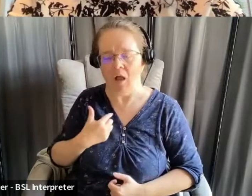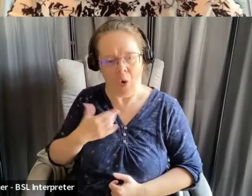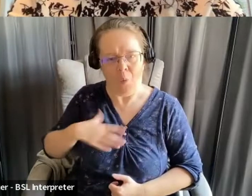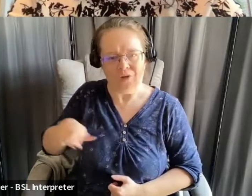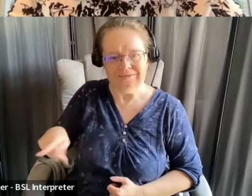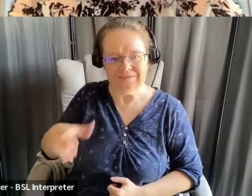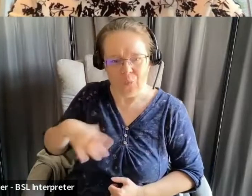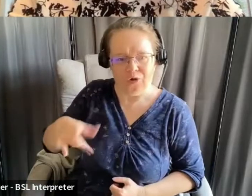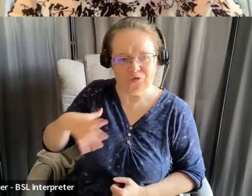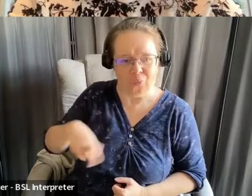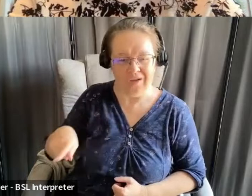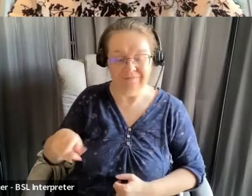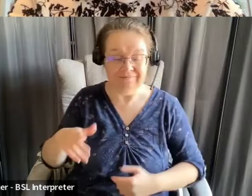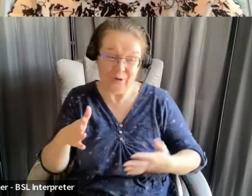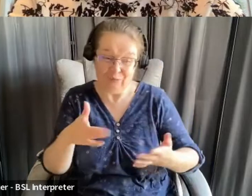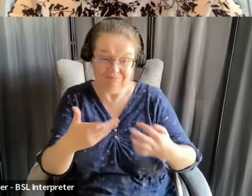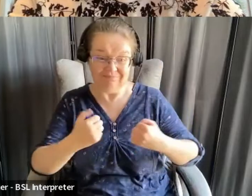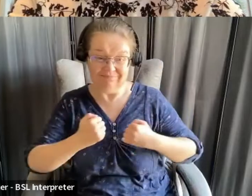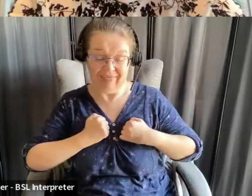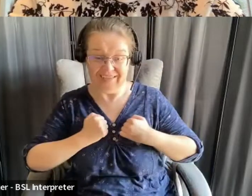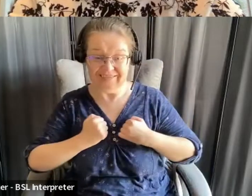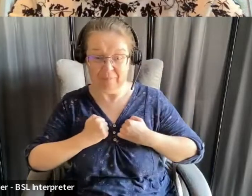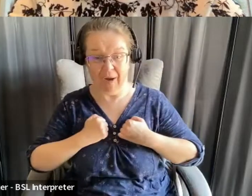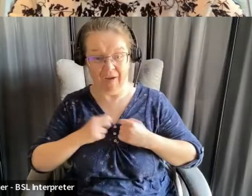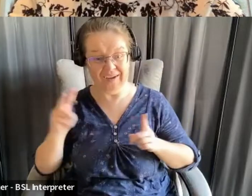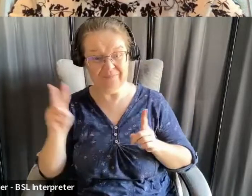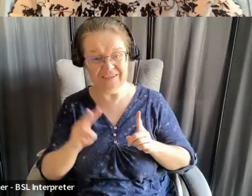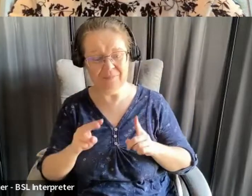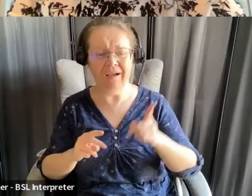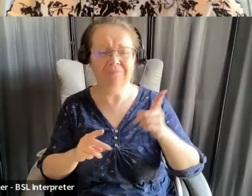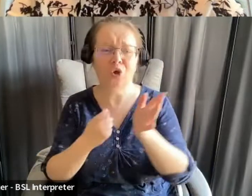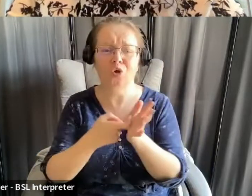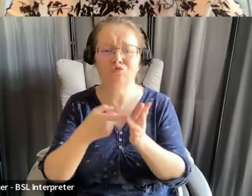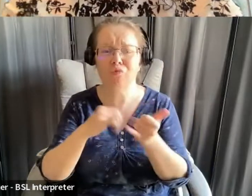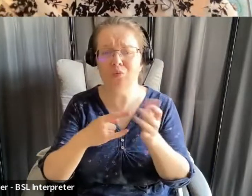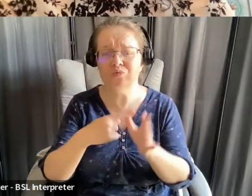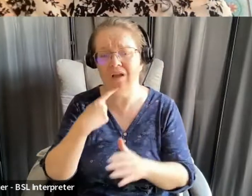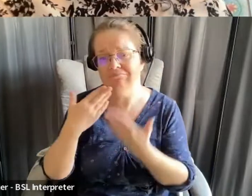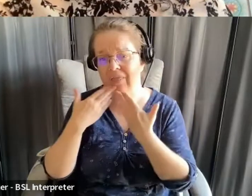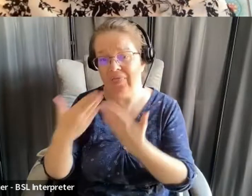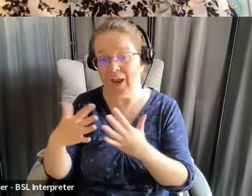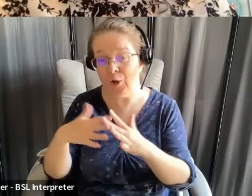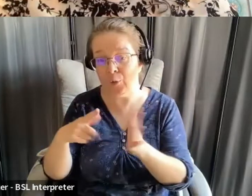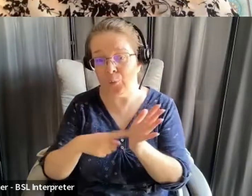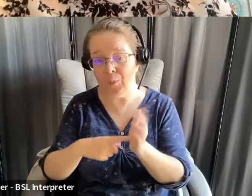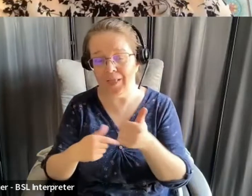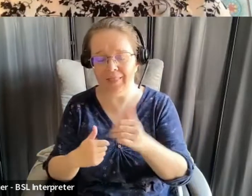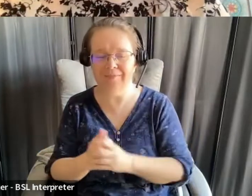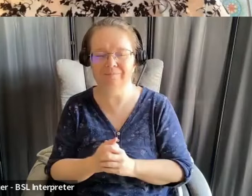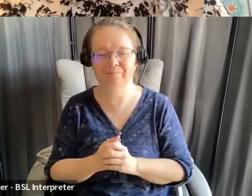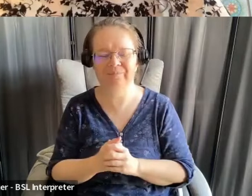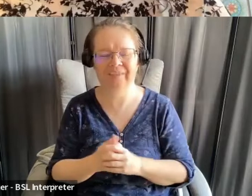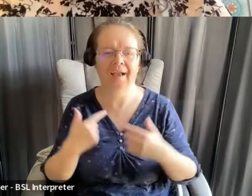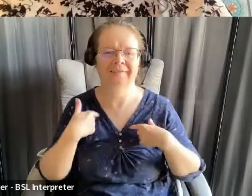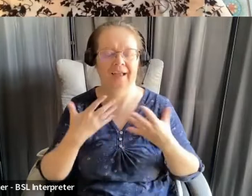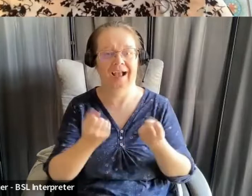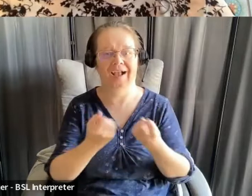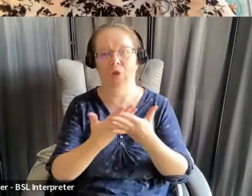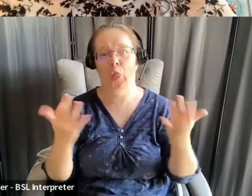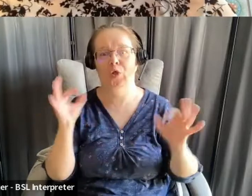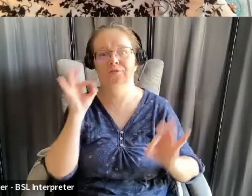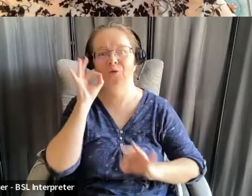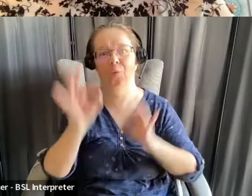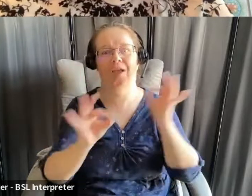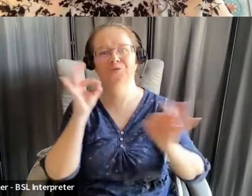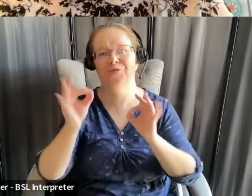So that's who I am. Thank you, Will. Okay, let's get started. I have lots of questions to ask